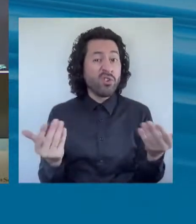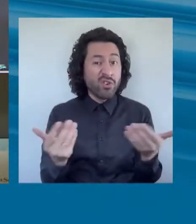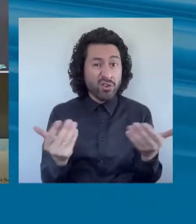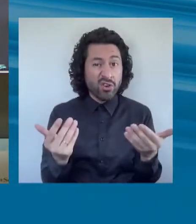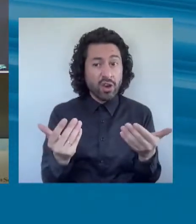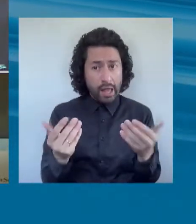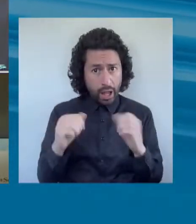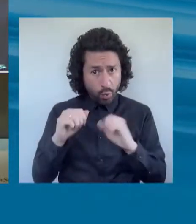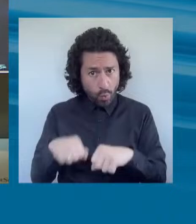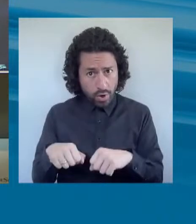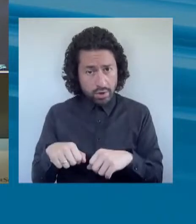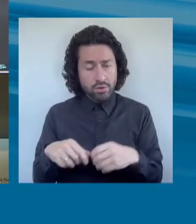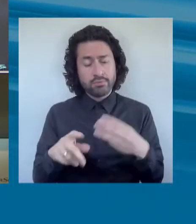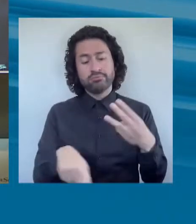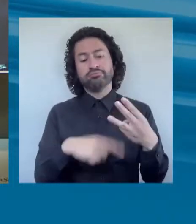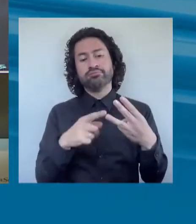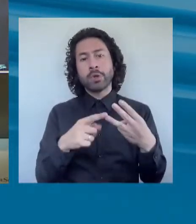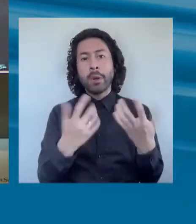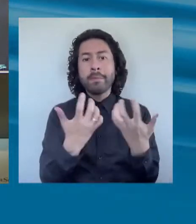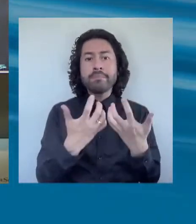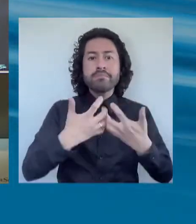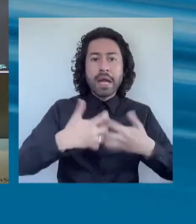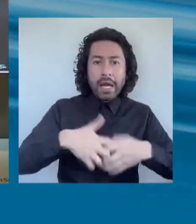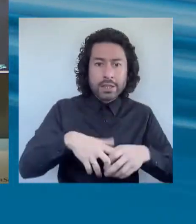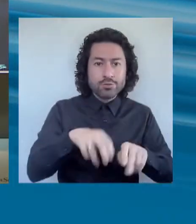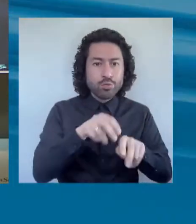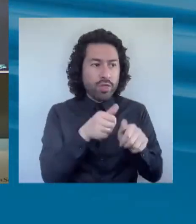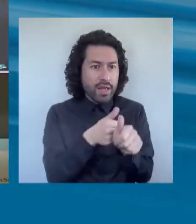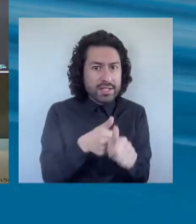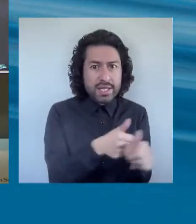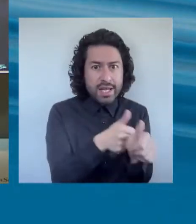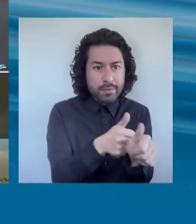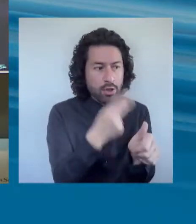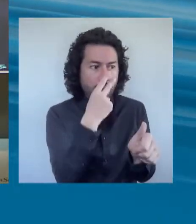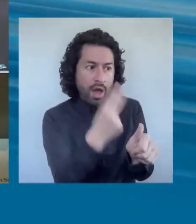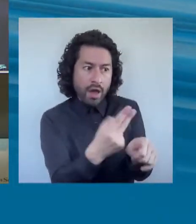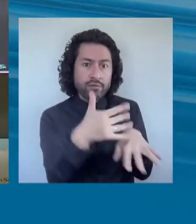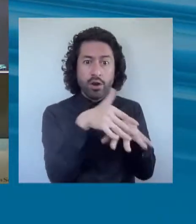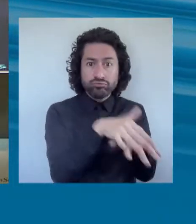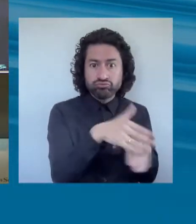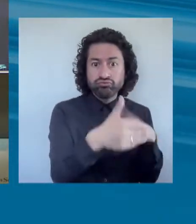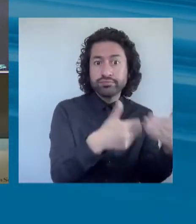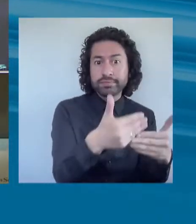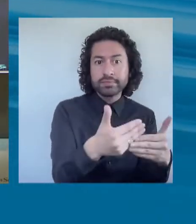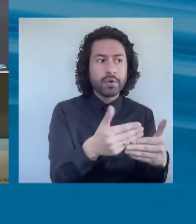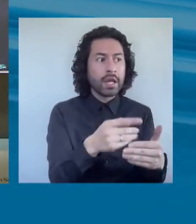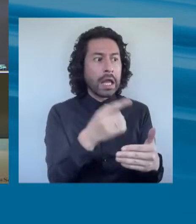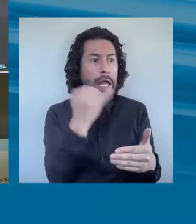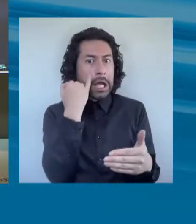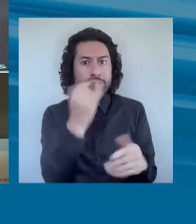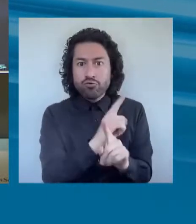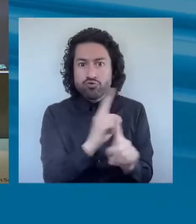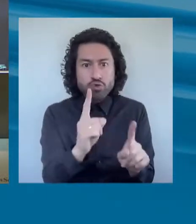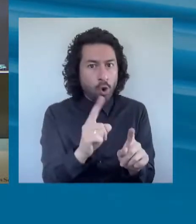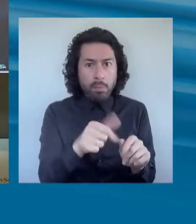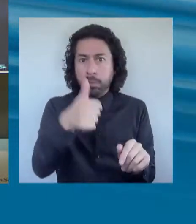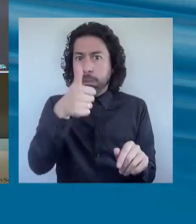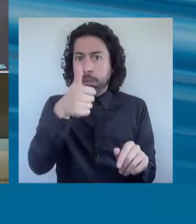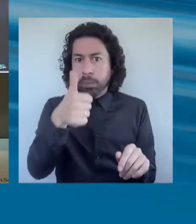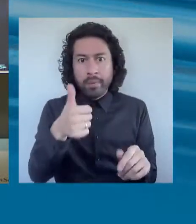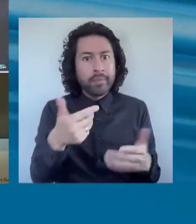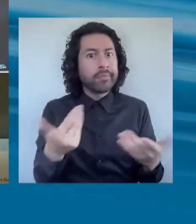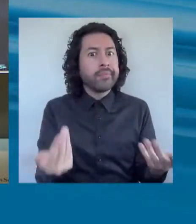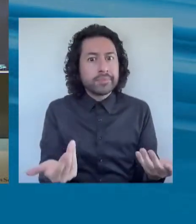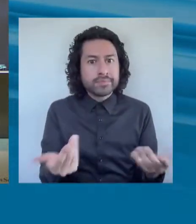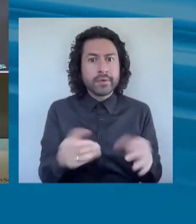Then determine what an agreement actually means. Follow-up mechanisms, monitoring to see if they are actually implemented. And